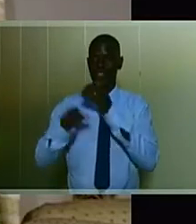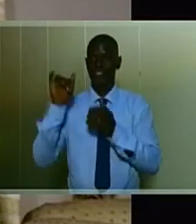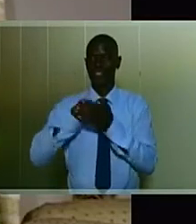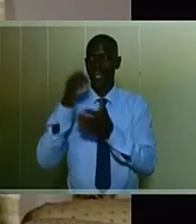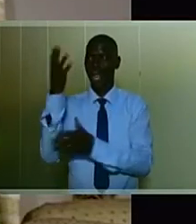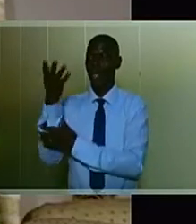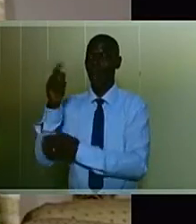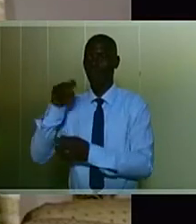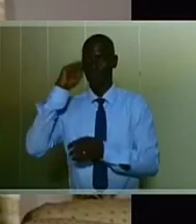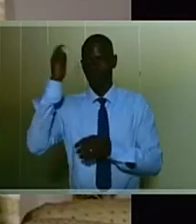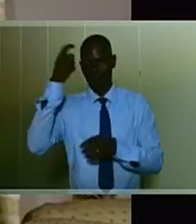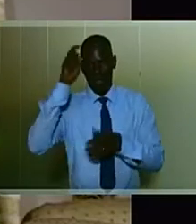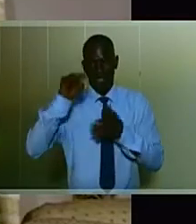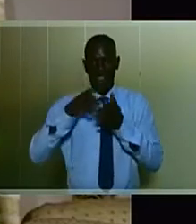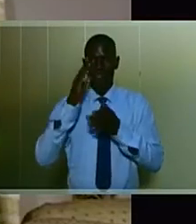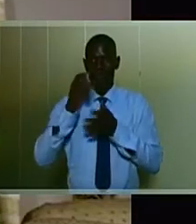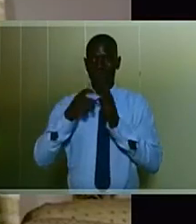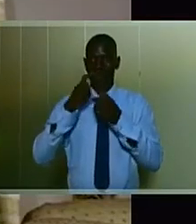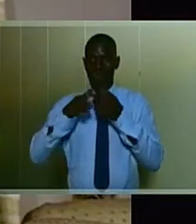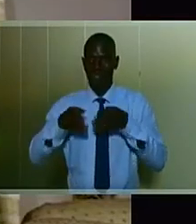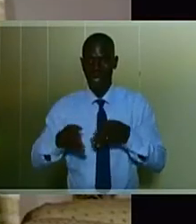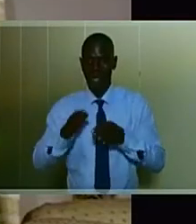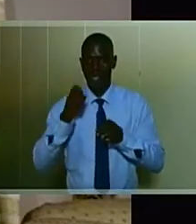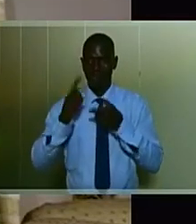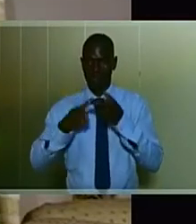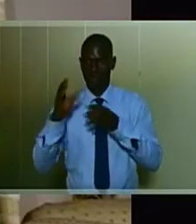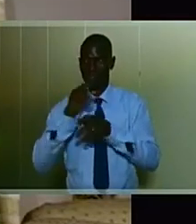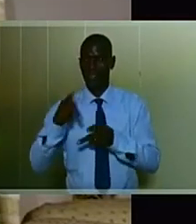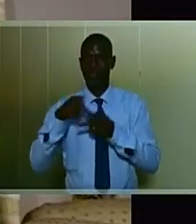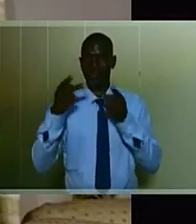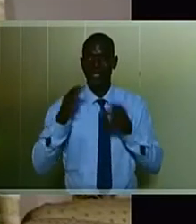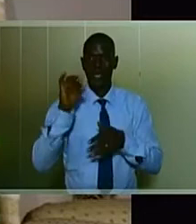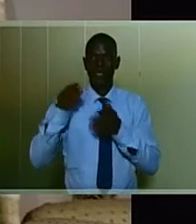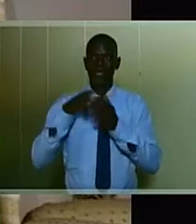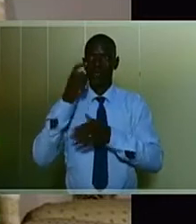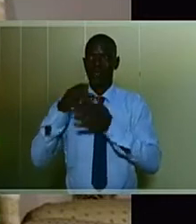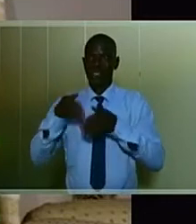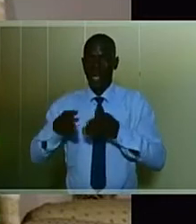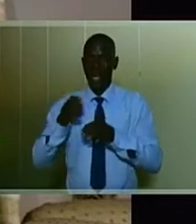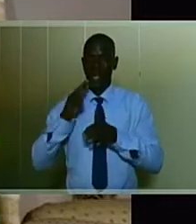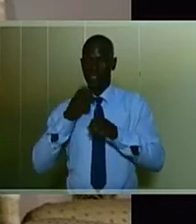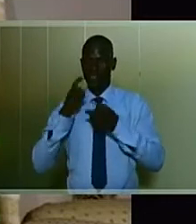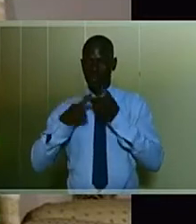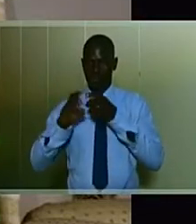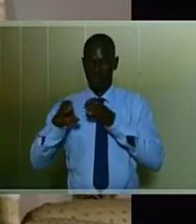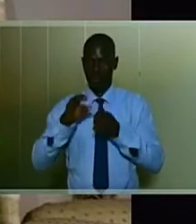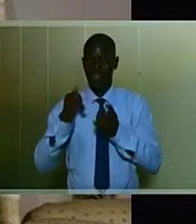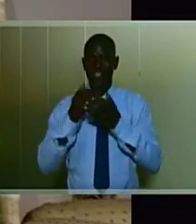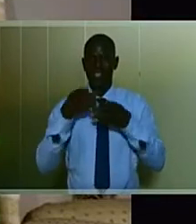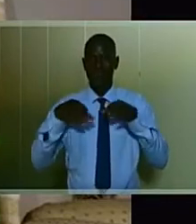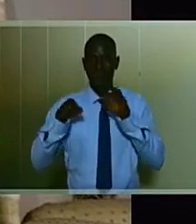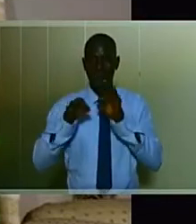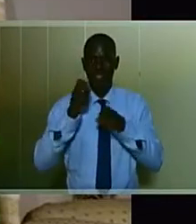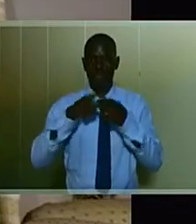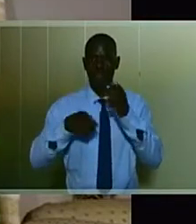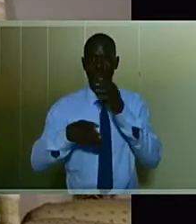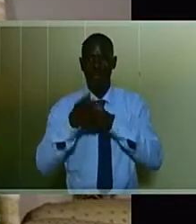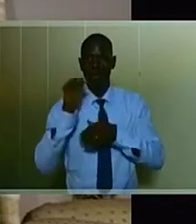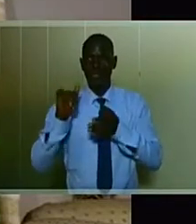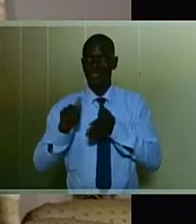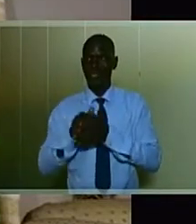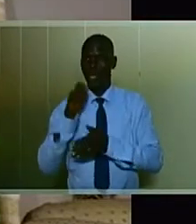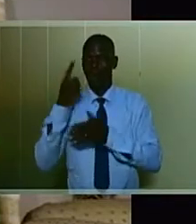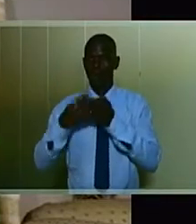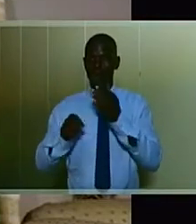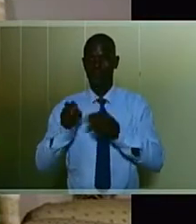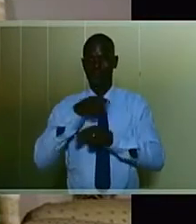This is what we're allowing the executive to do, and that is what the executive is allowing us to do. And it is important to note that what has influenced the National